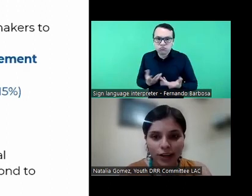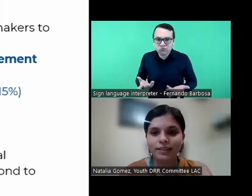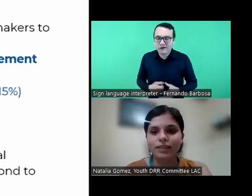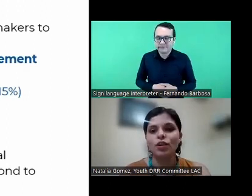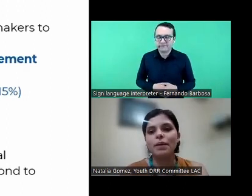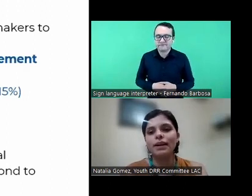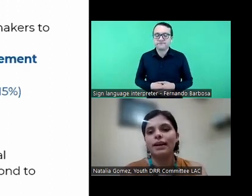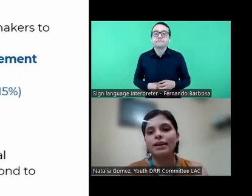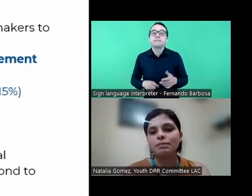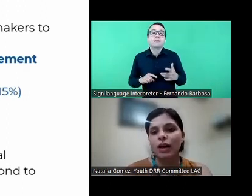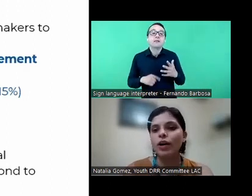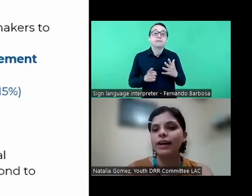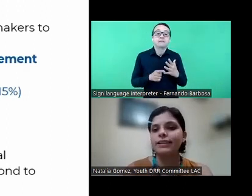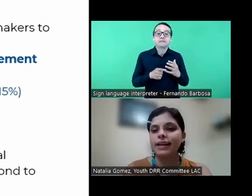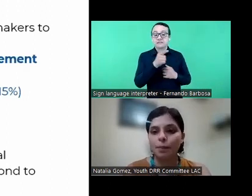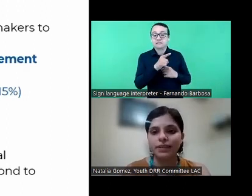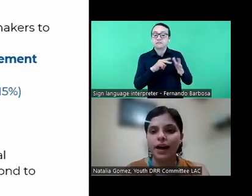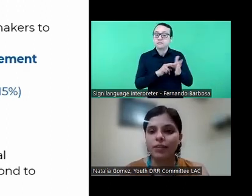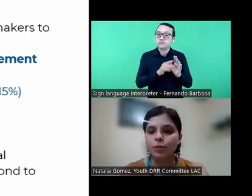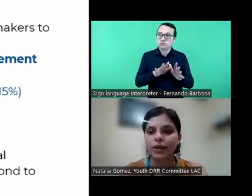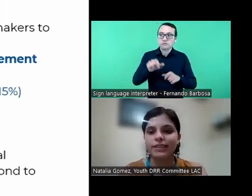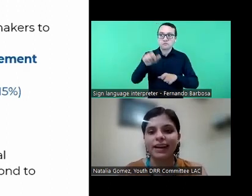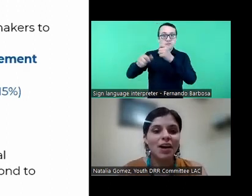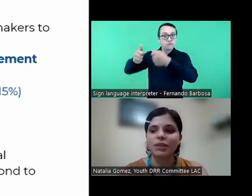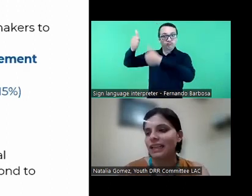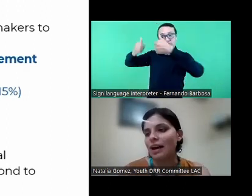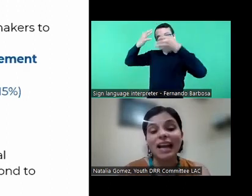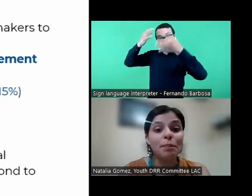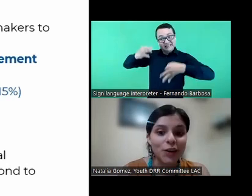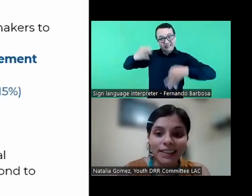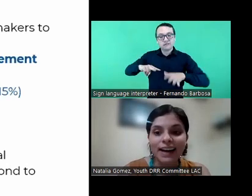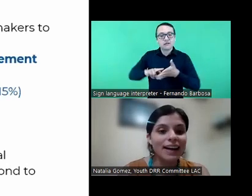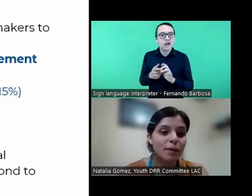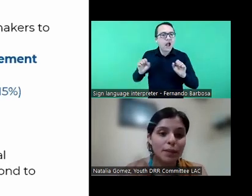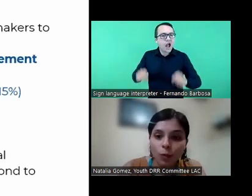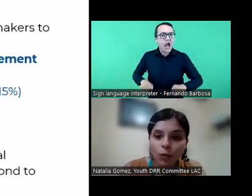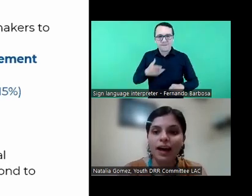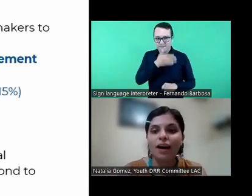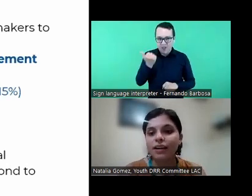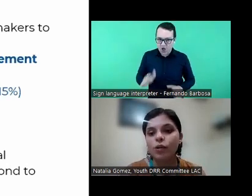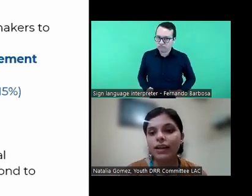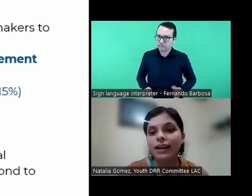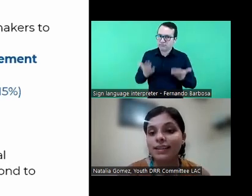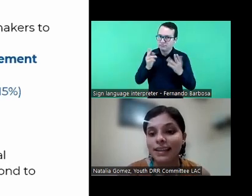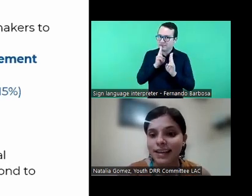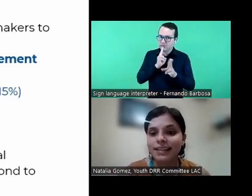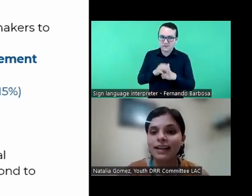respond to a disaster risk and what actions to